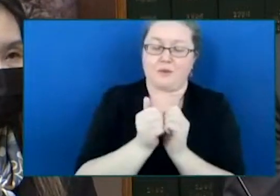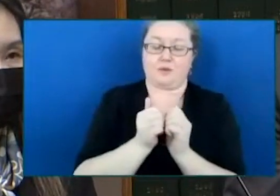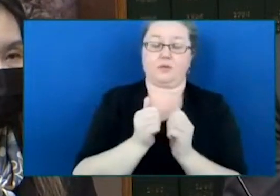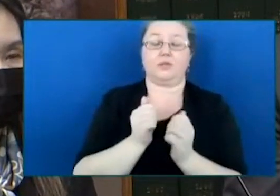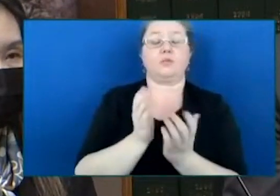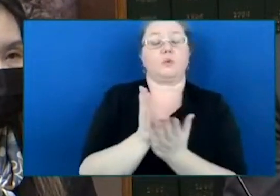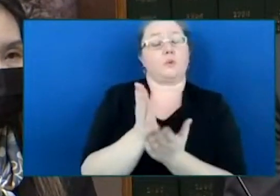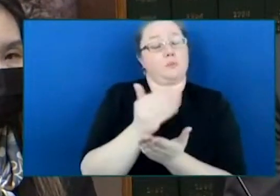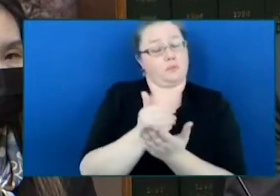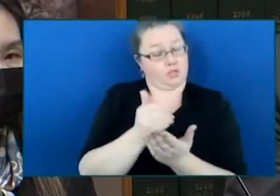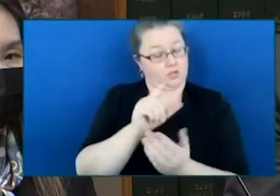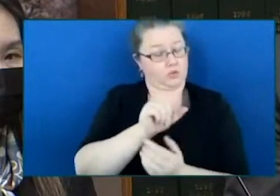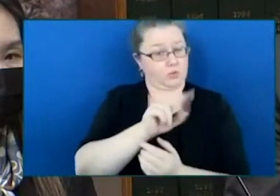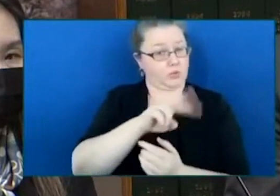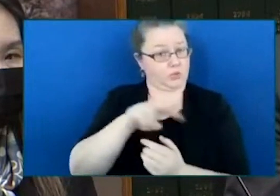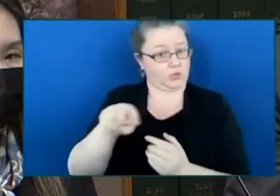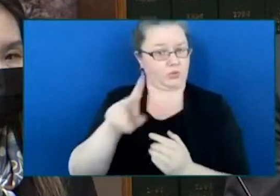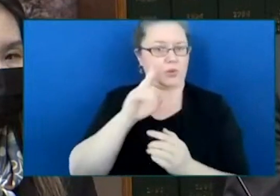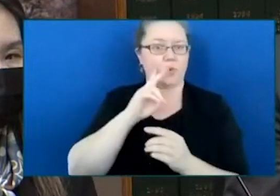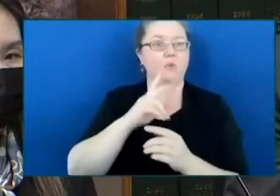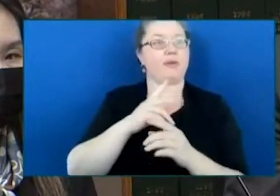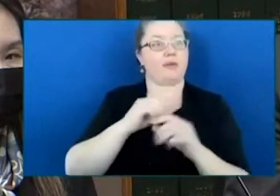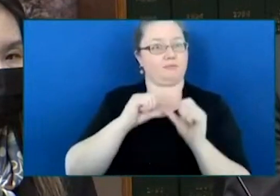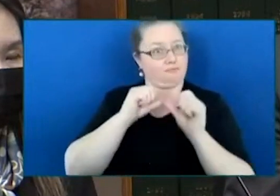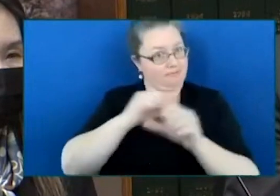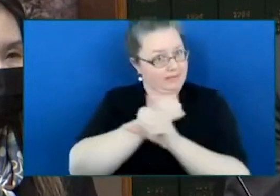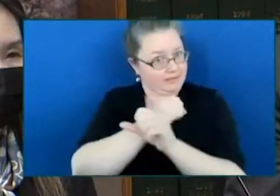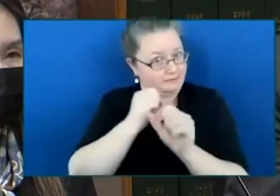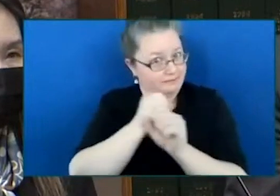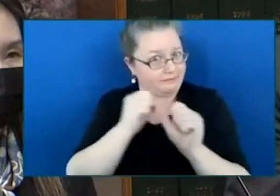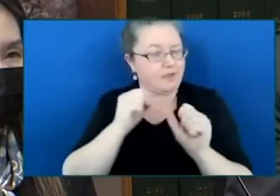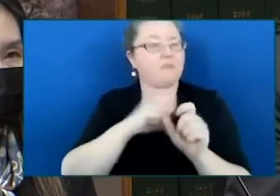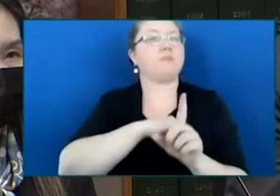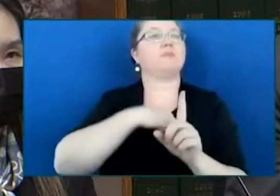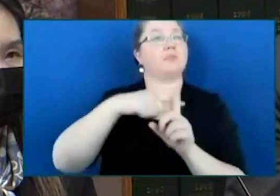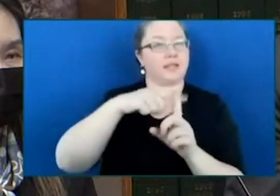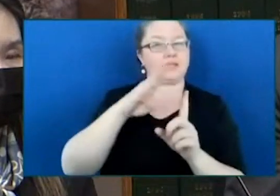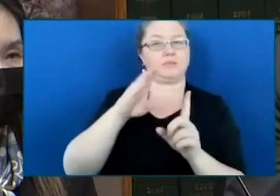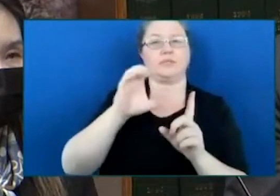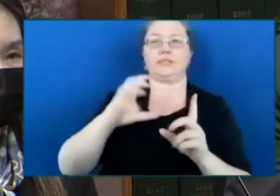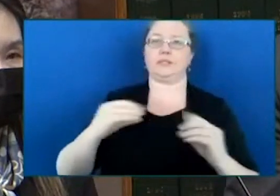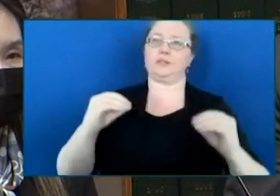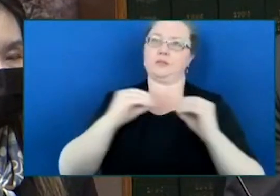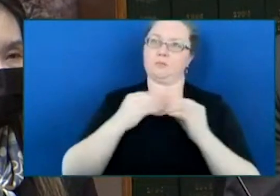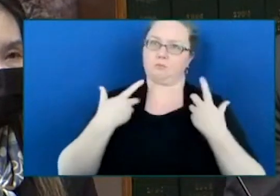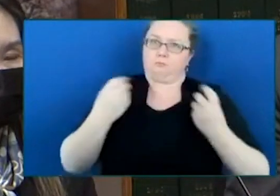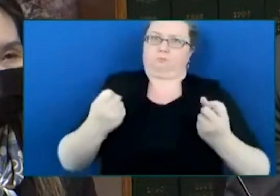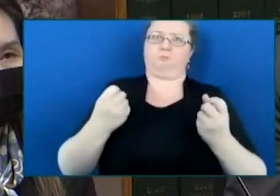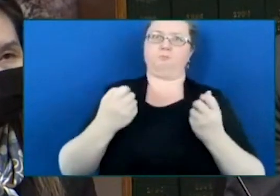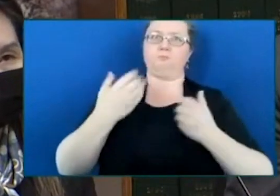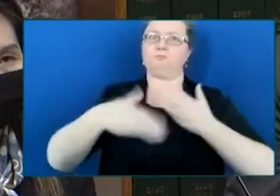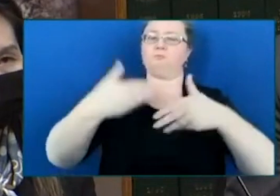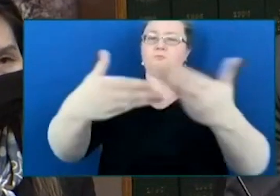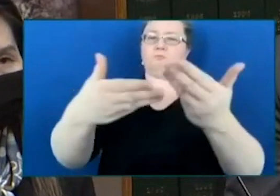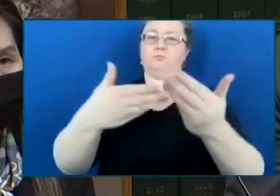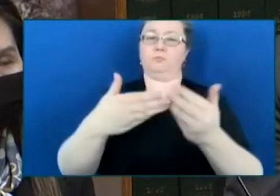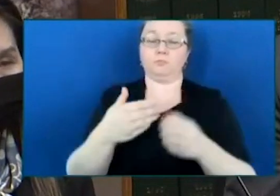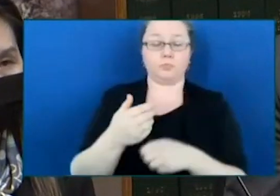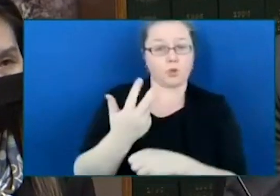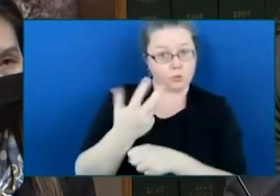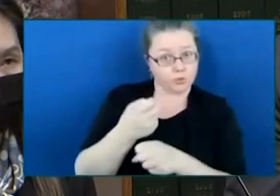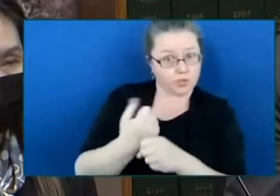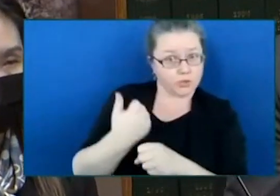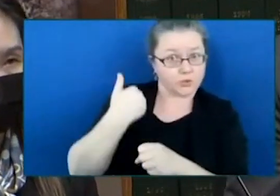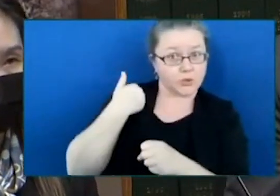today while building a better, more climate-resilient British Columbia for generations to come. 3 years ago, our government introduced